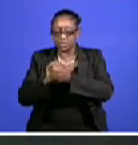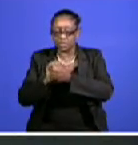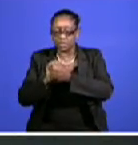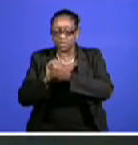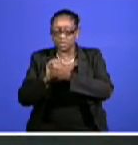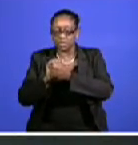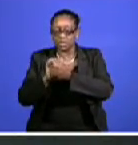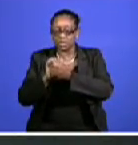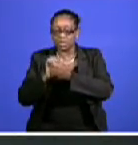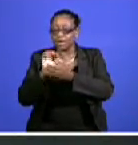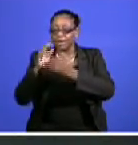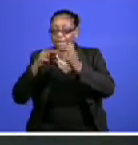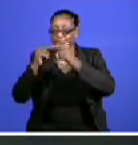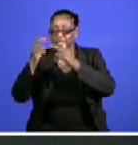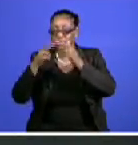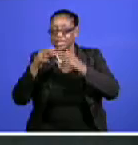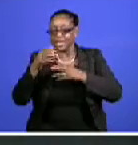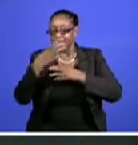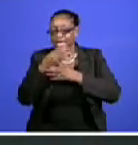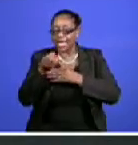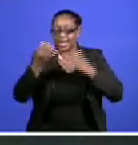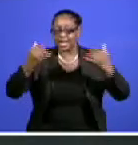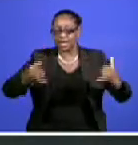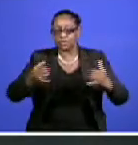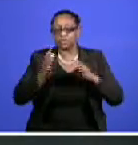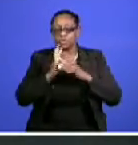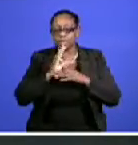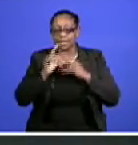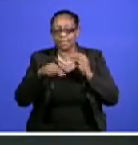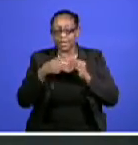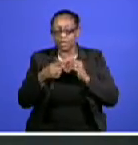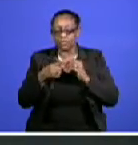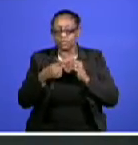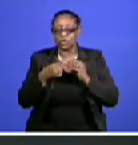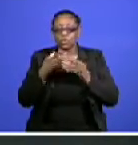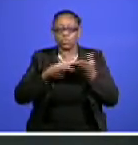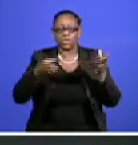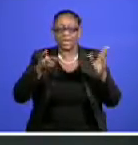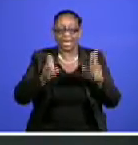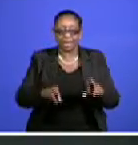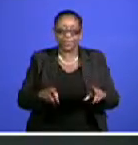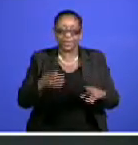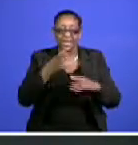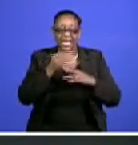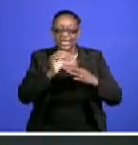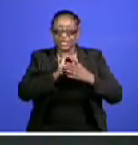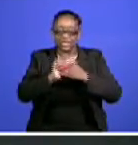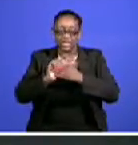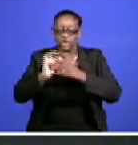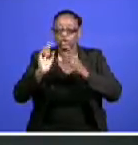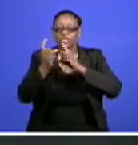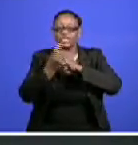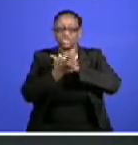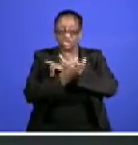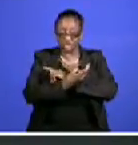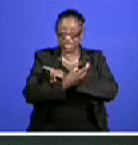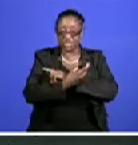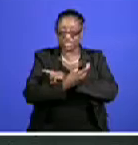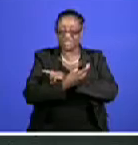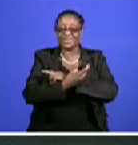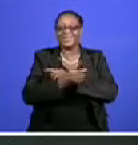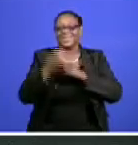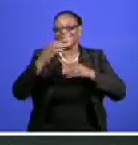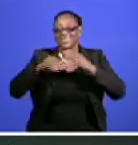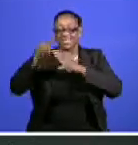our Cleopatra Murphy an update on the status of that report and how it will lead to changes at government